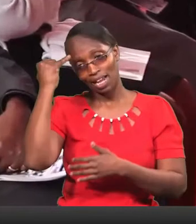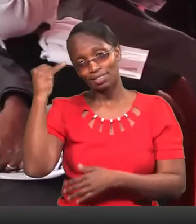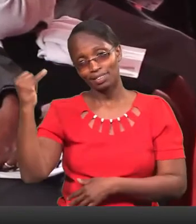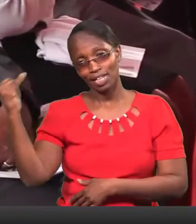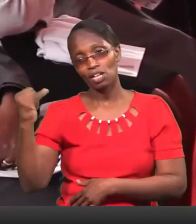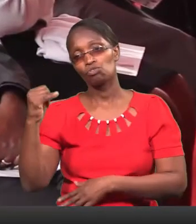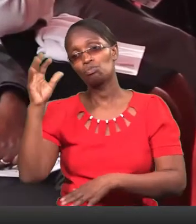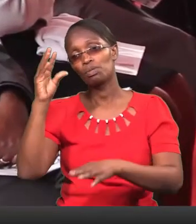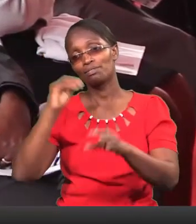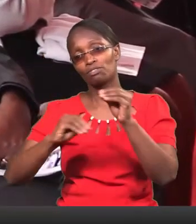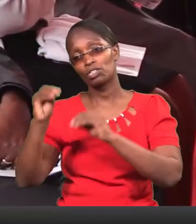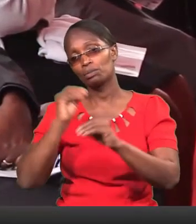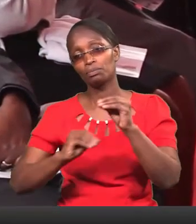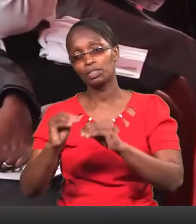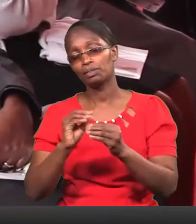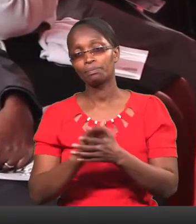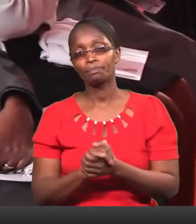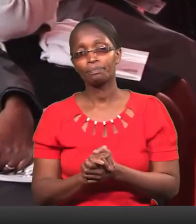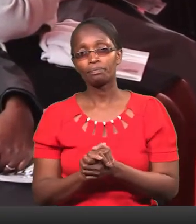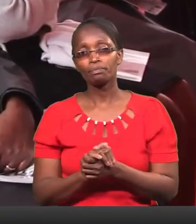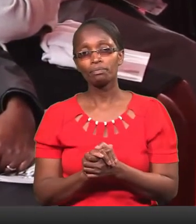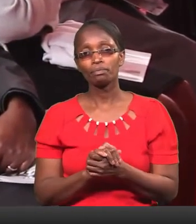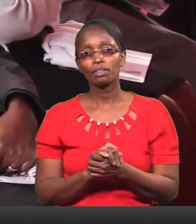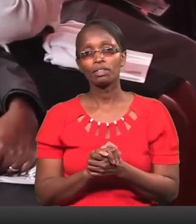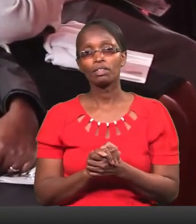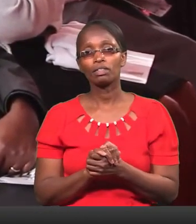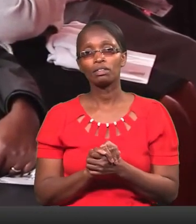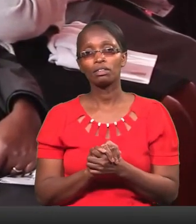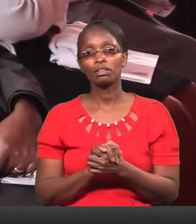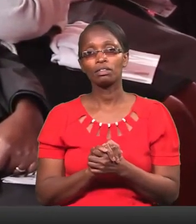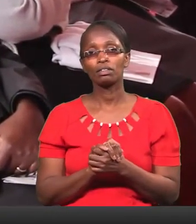katika hatua ambayo inatarajiwa kuzua mjadala chungu nzima katika siku za hivi karibuni.